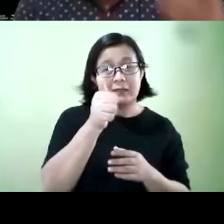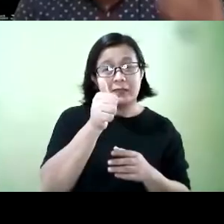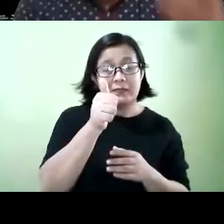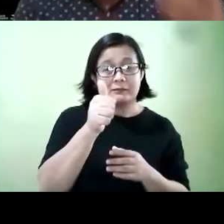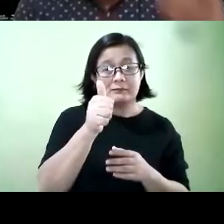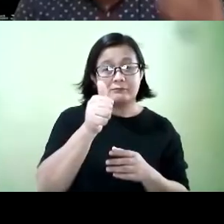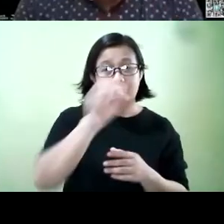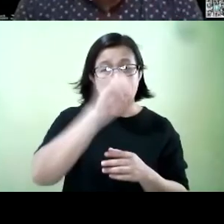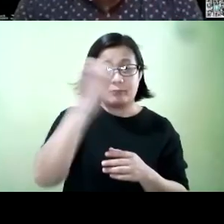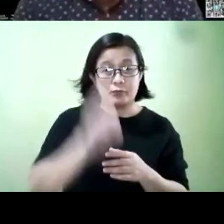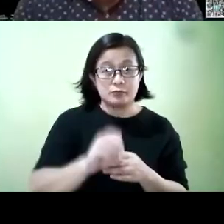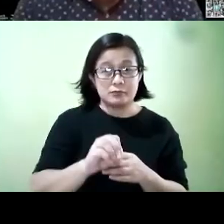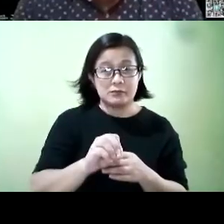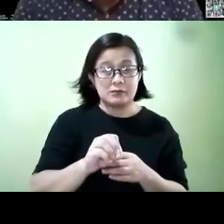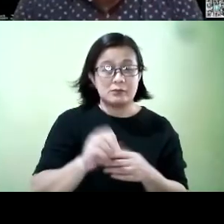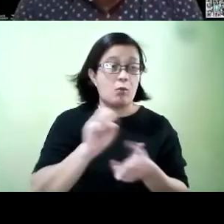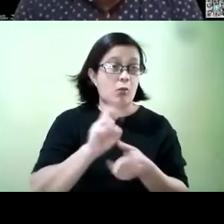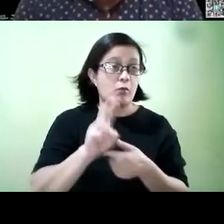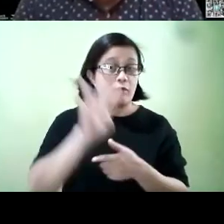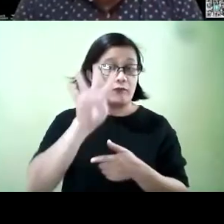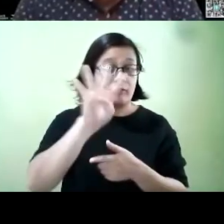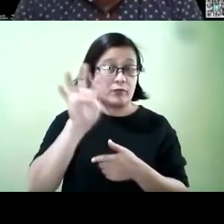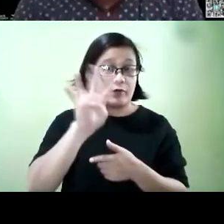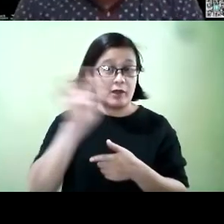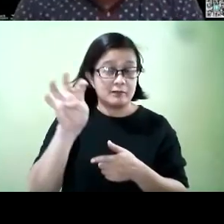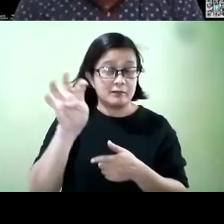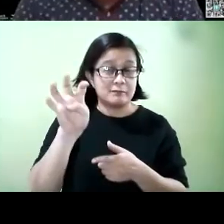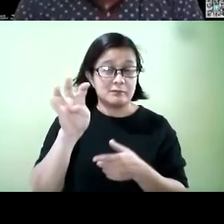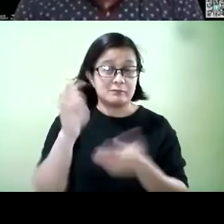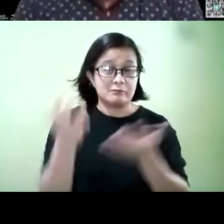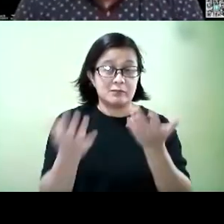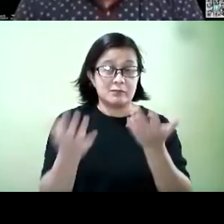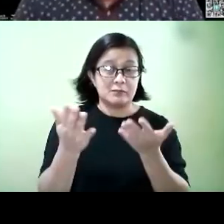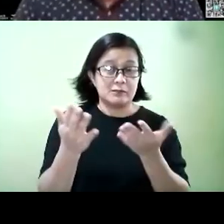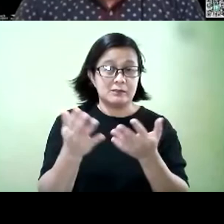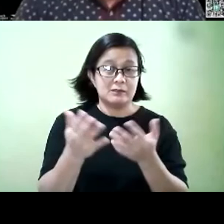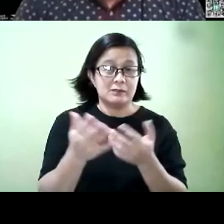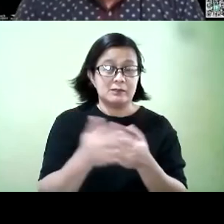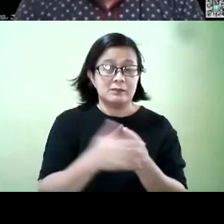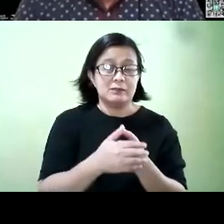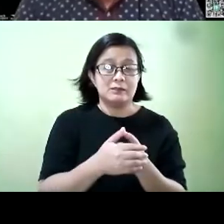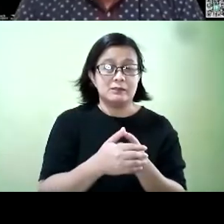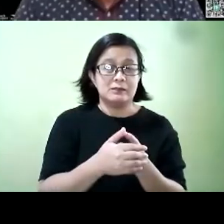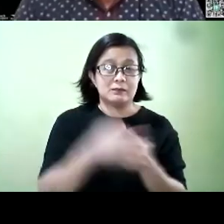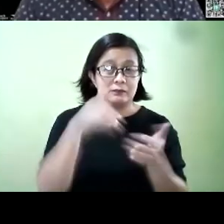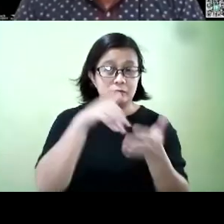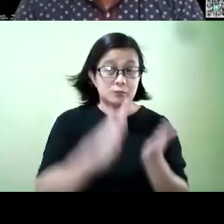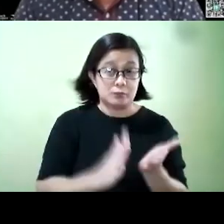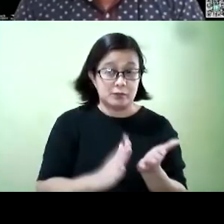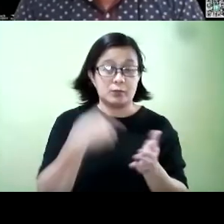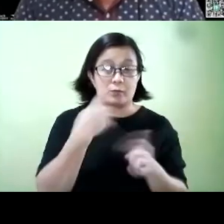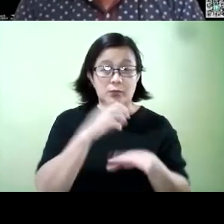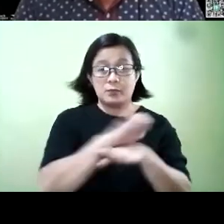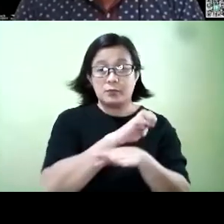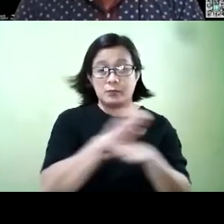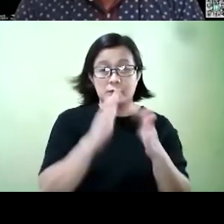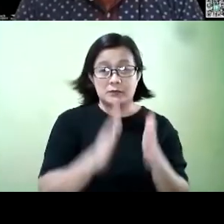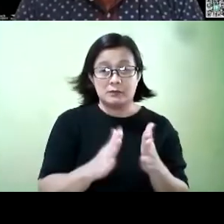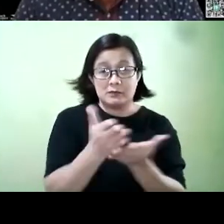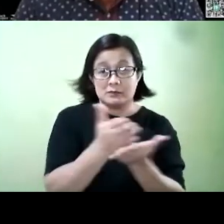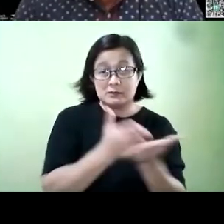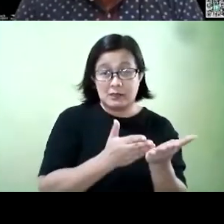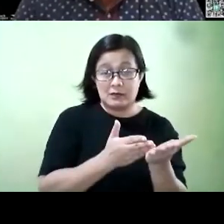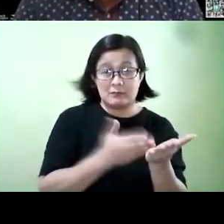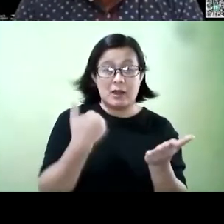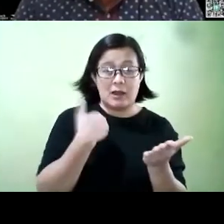number. There's only about 400, no? 10%, 400 of those students who are entrepreneurs. So some of them, it was